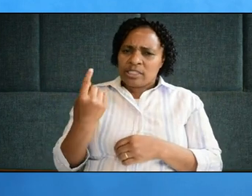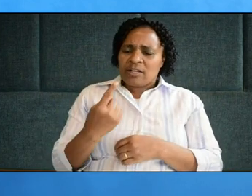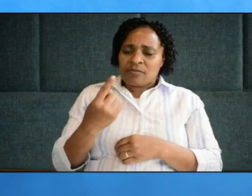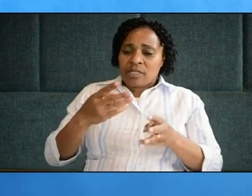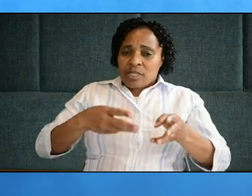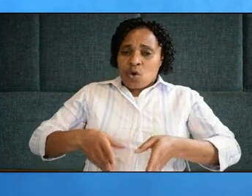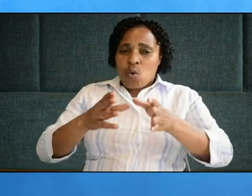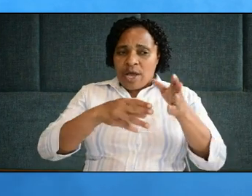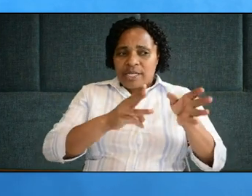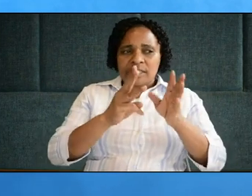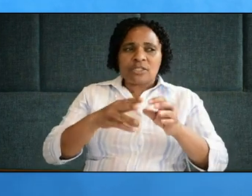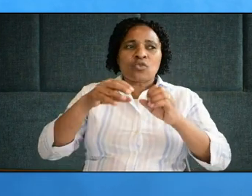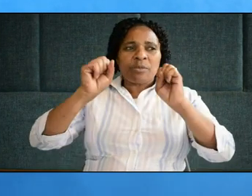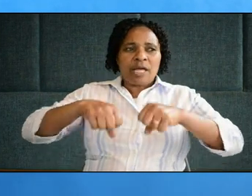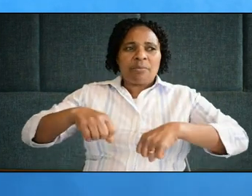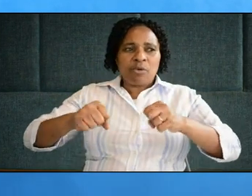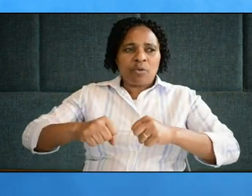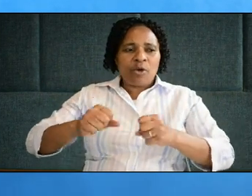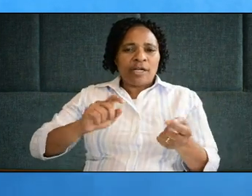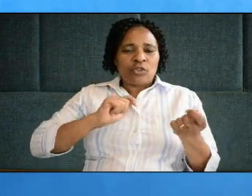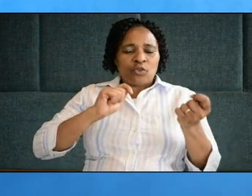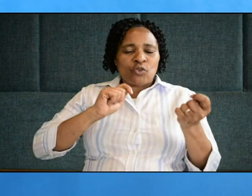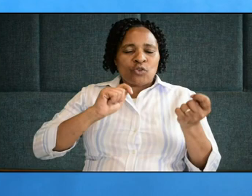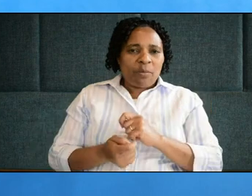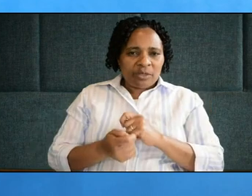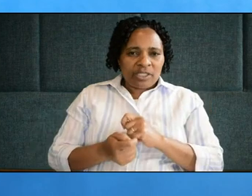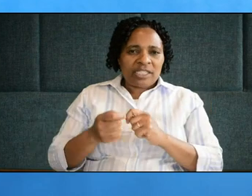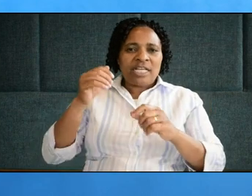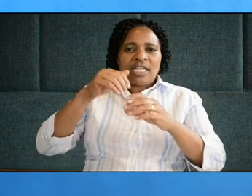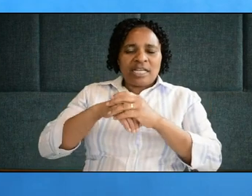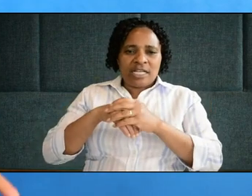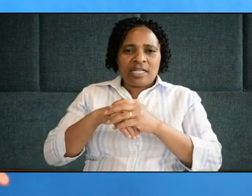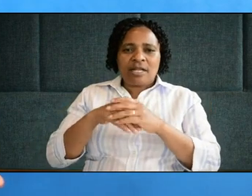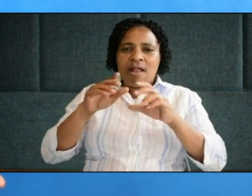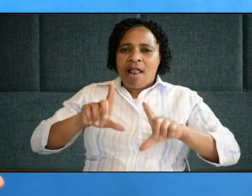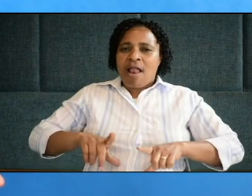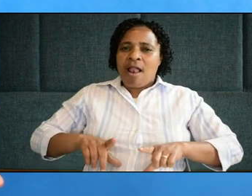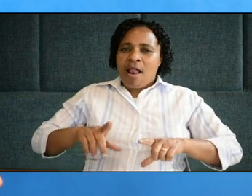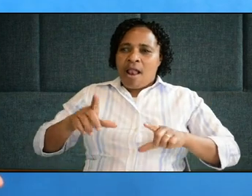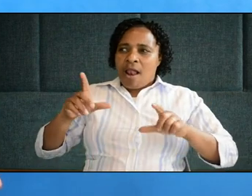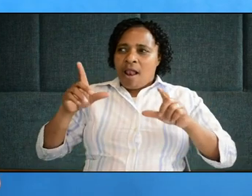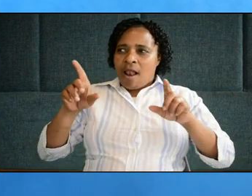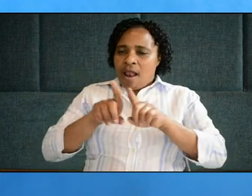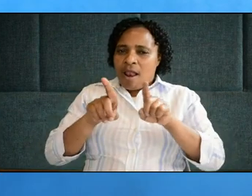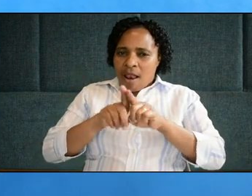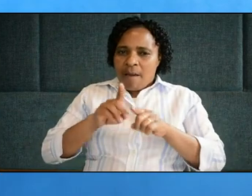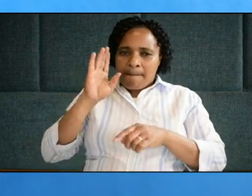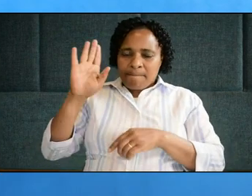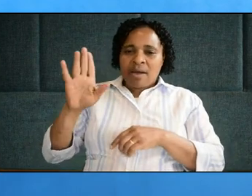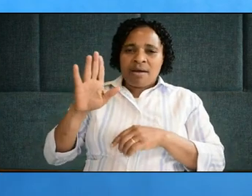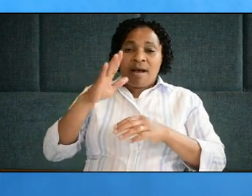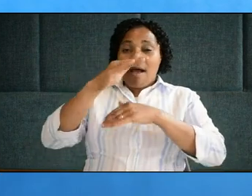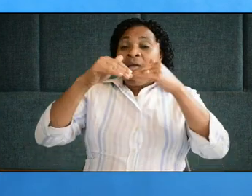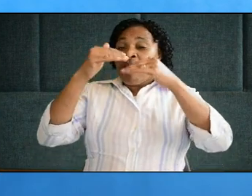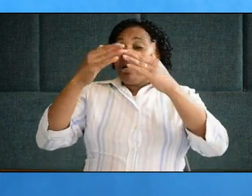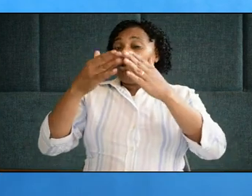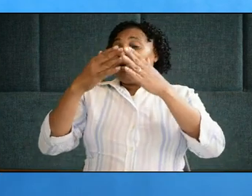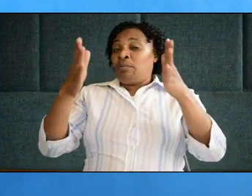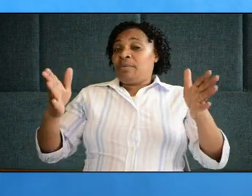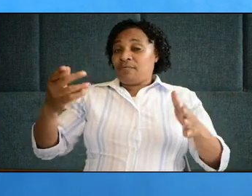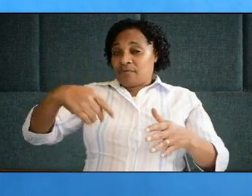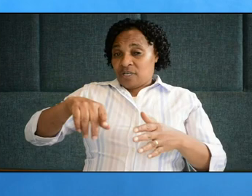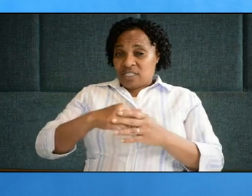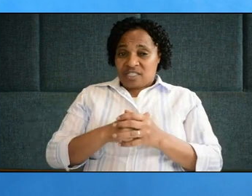that we may be transformed into his likeness. Heaven is open for